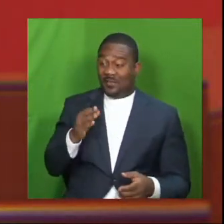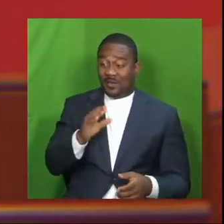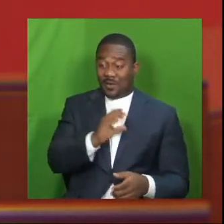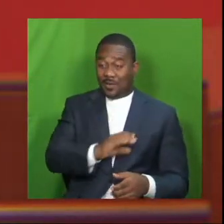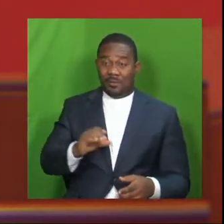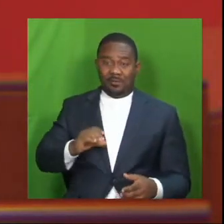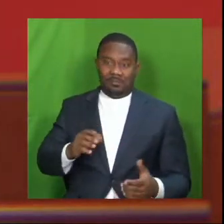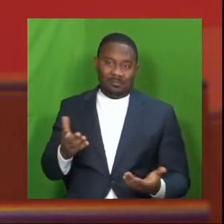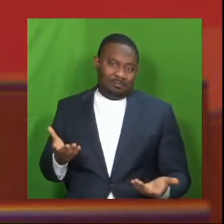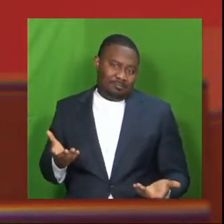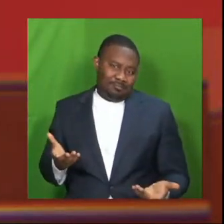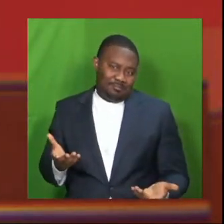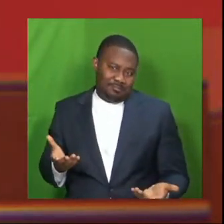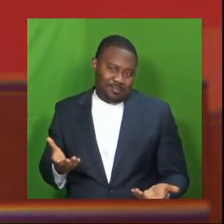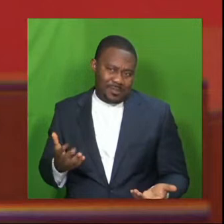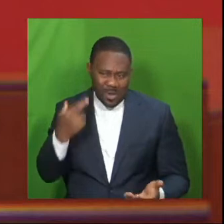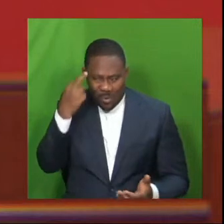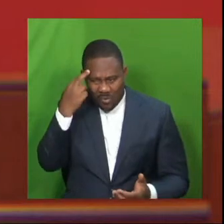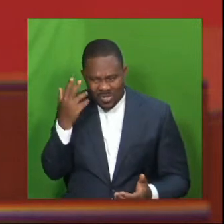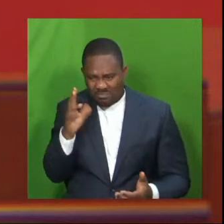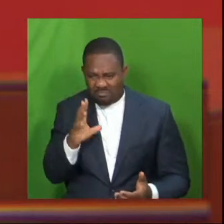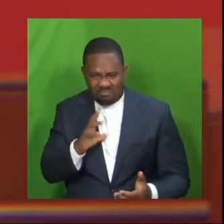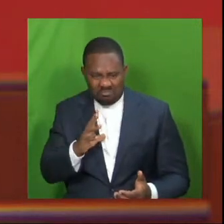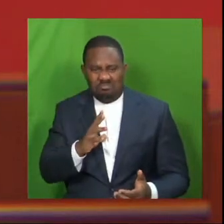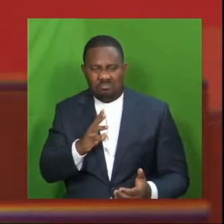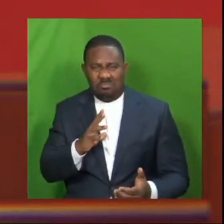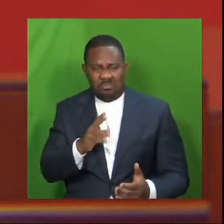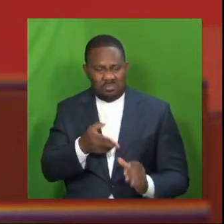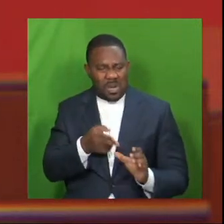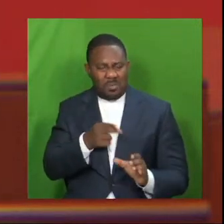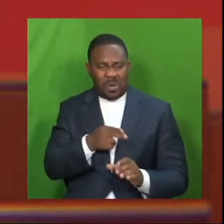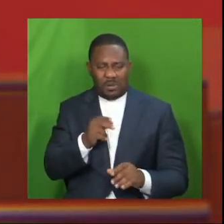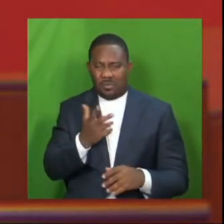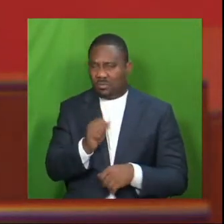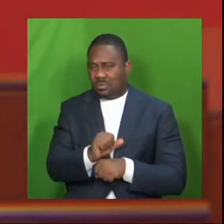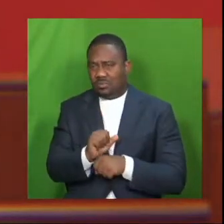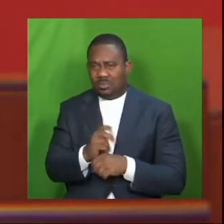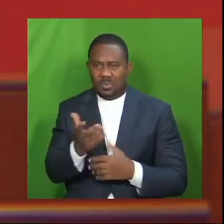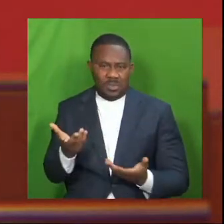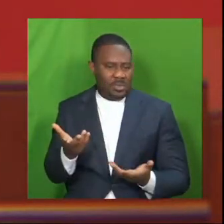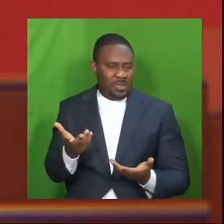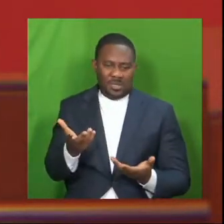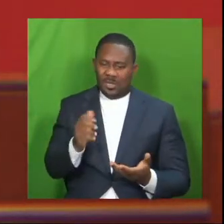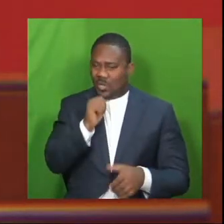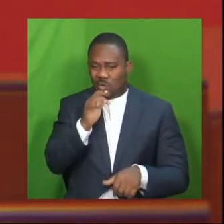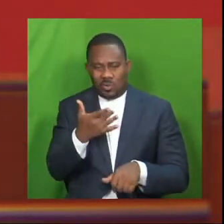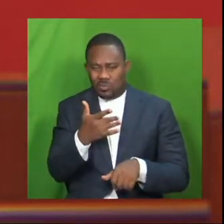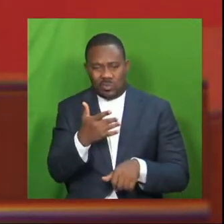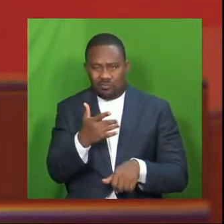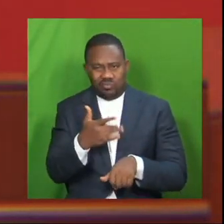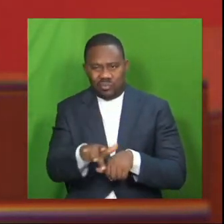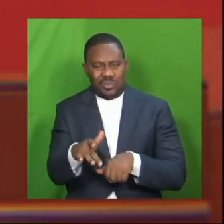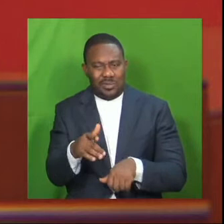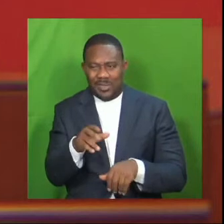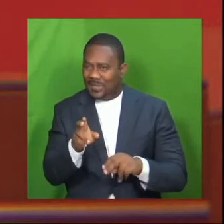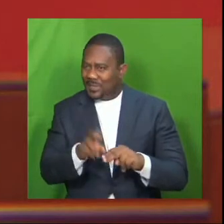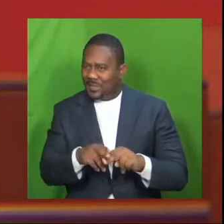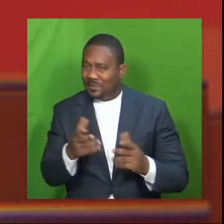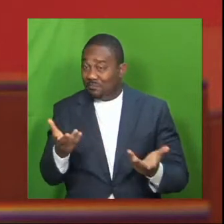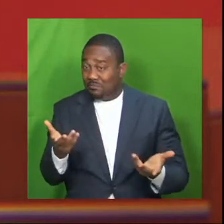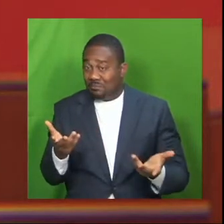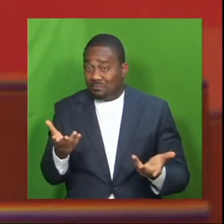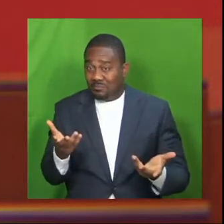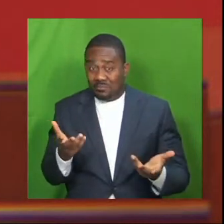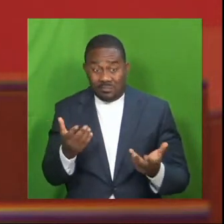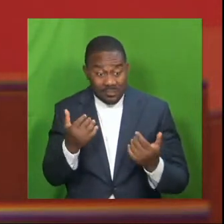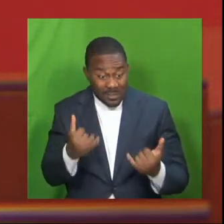the explanation given is reasonable, and so the member has invocated his or her seat. Now you